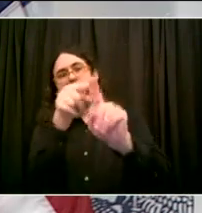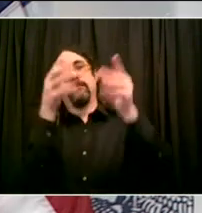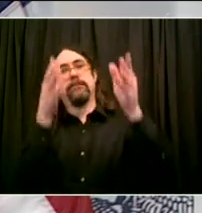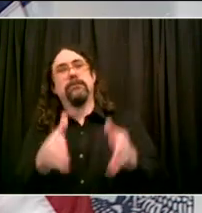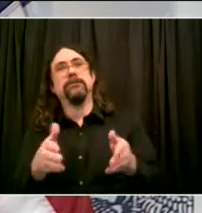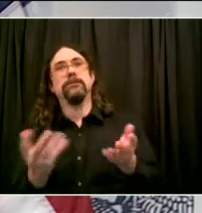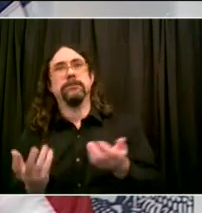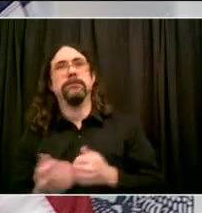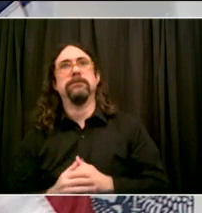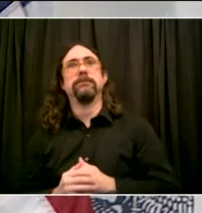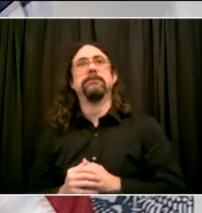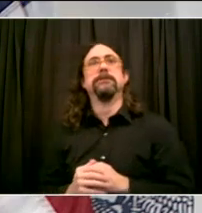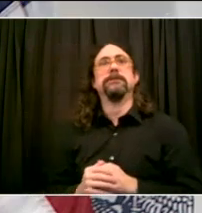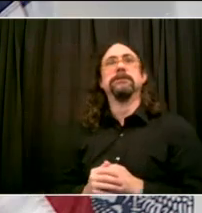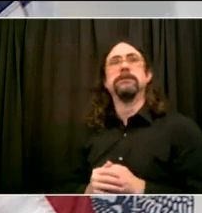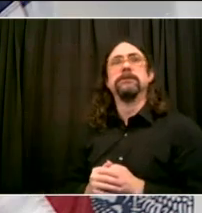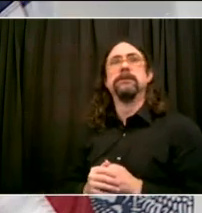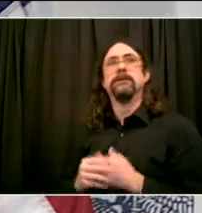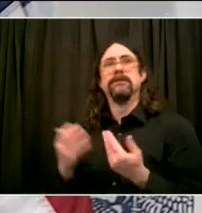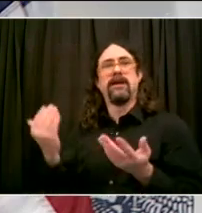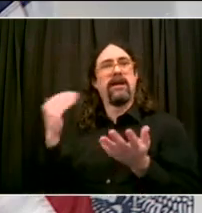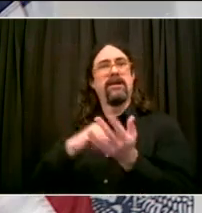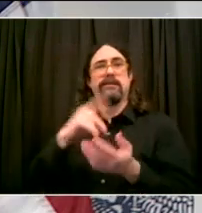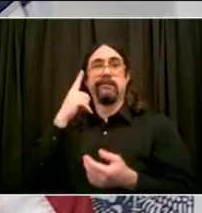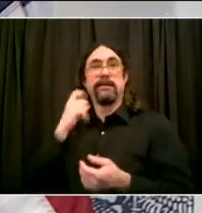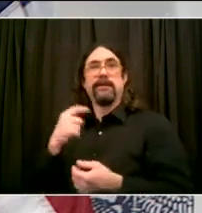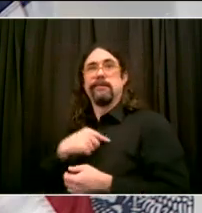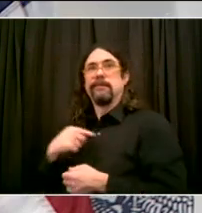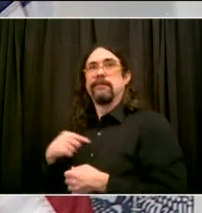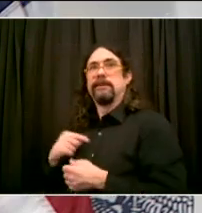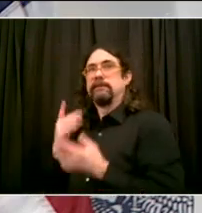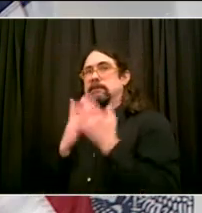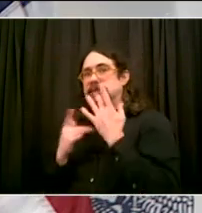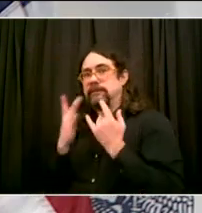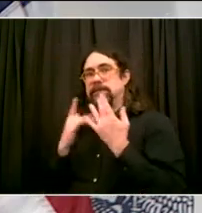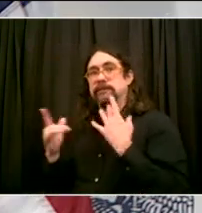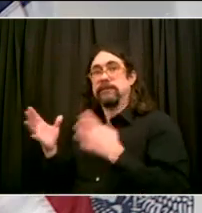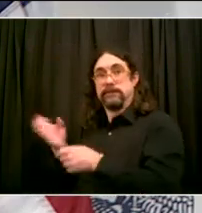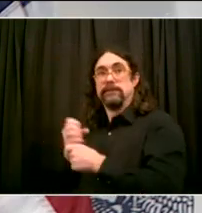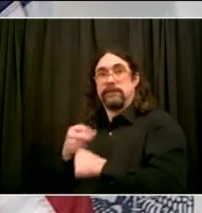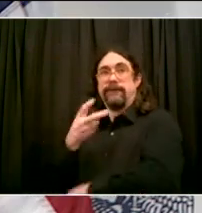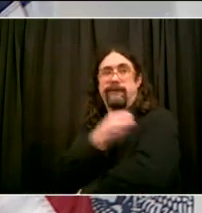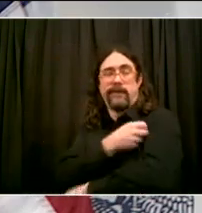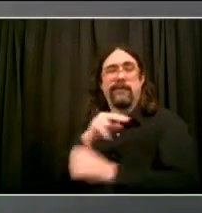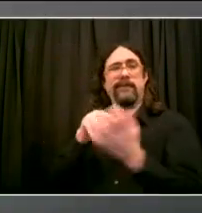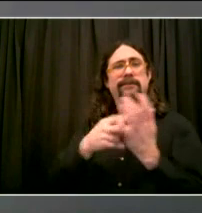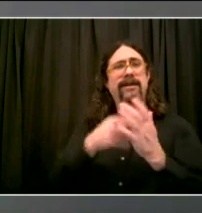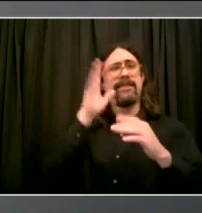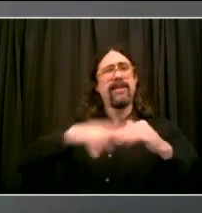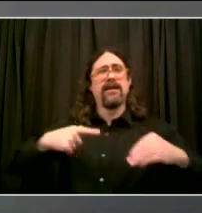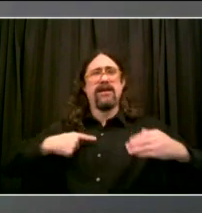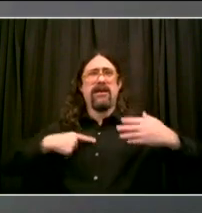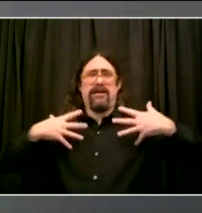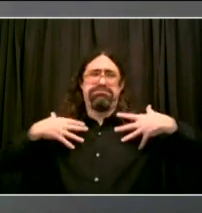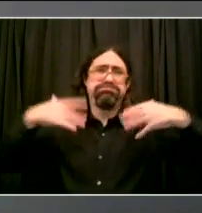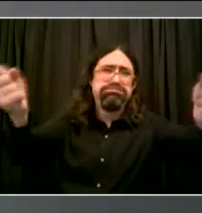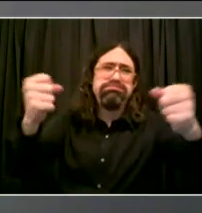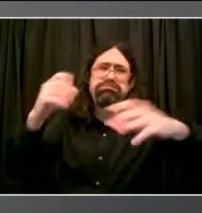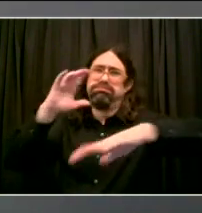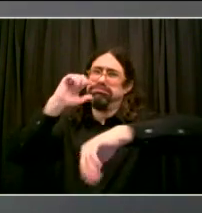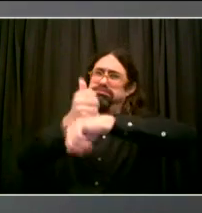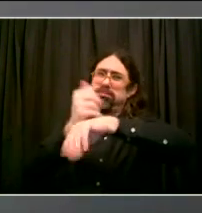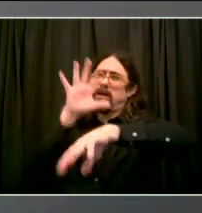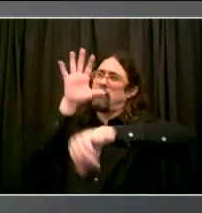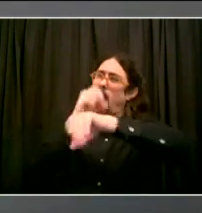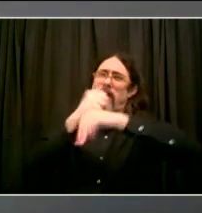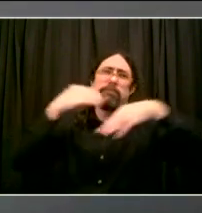Dr. Choksi, talk about how you make those adjustments when you have to. Thank you, sir. Fortunately, when people sign